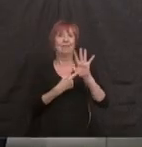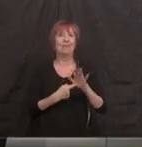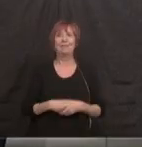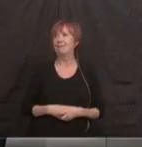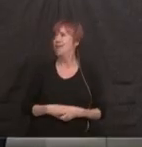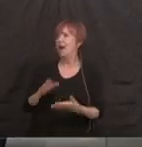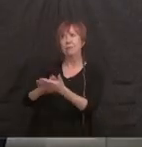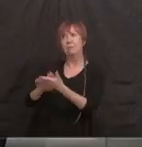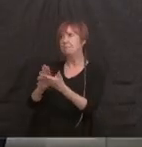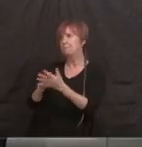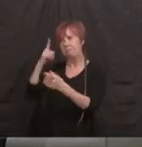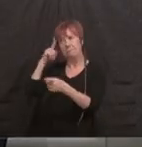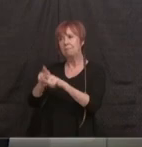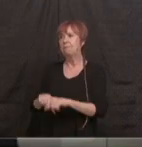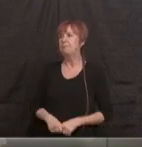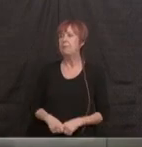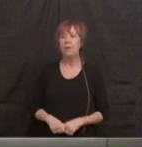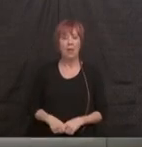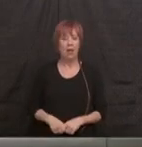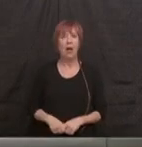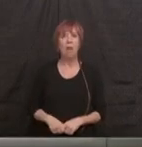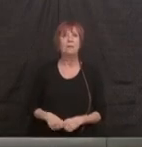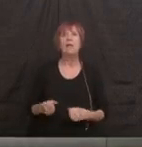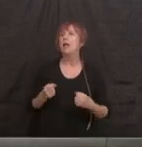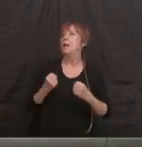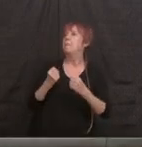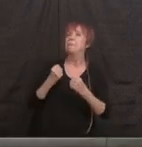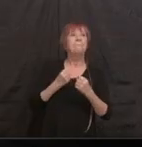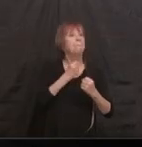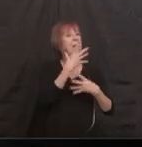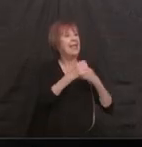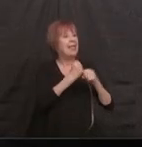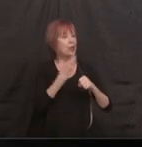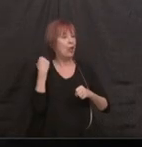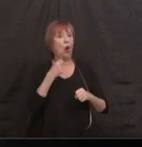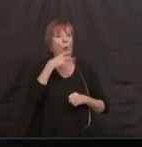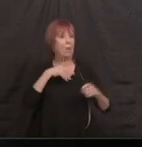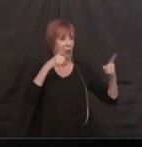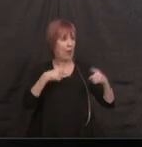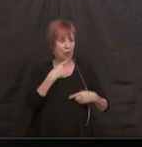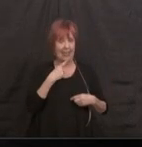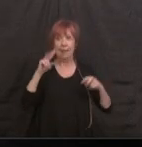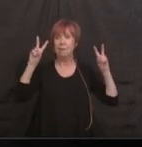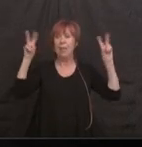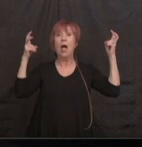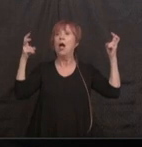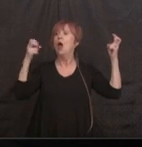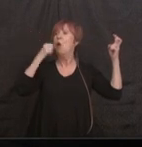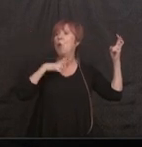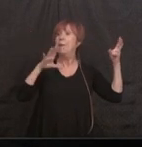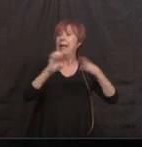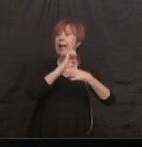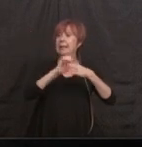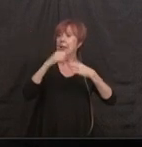that and agree. So years ago, a woman director said the following. The women executives